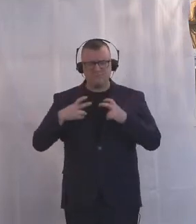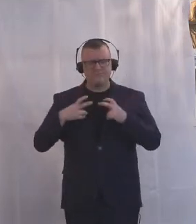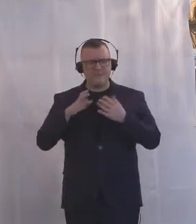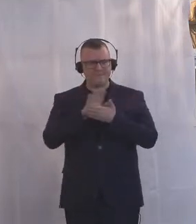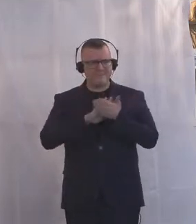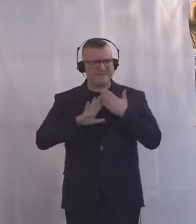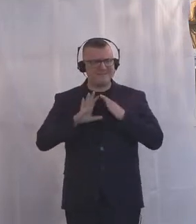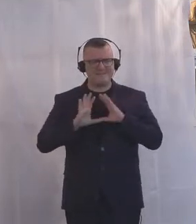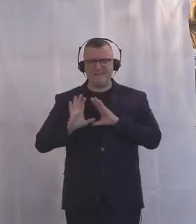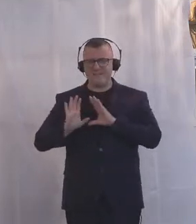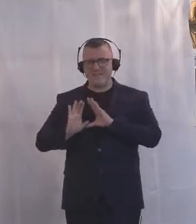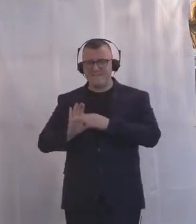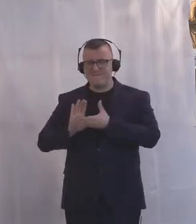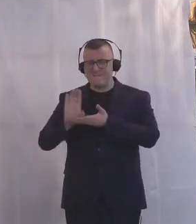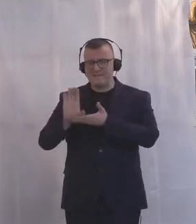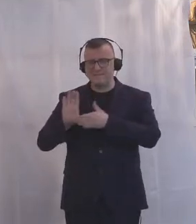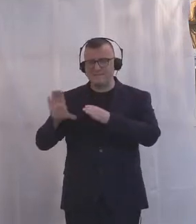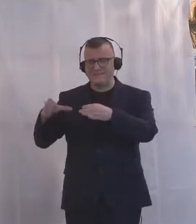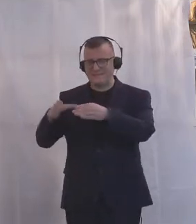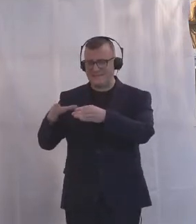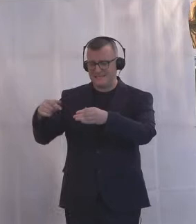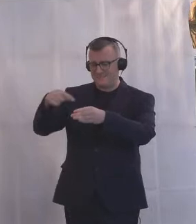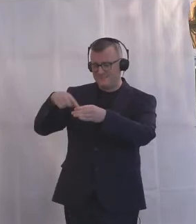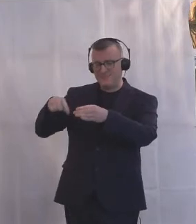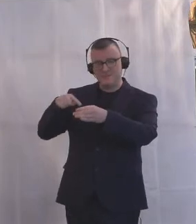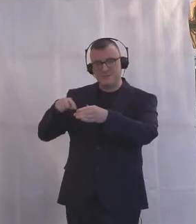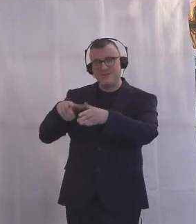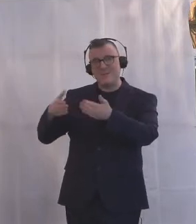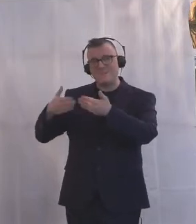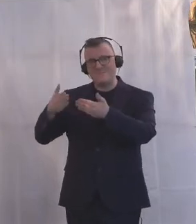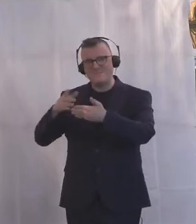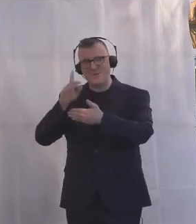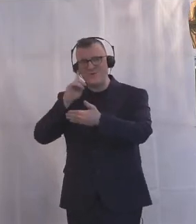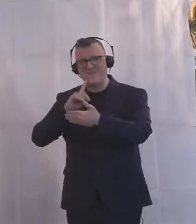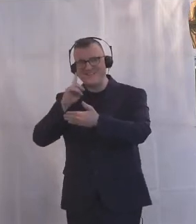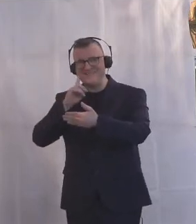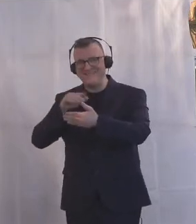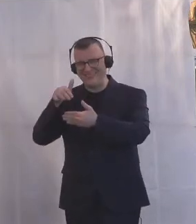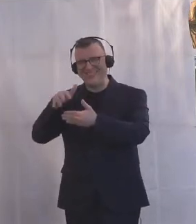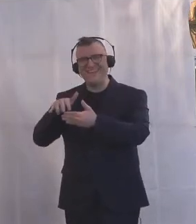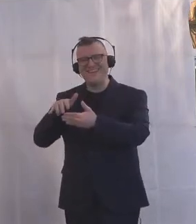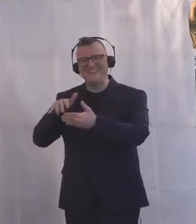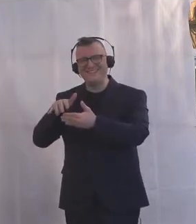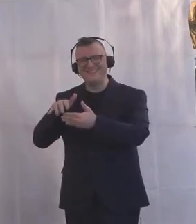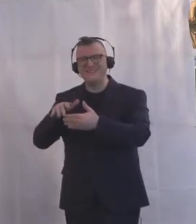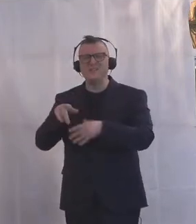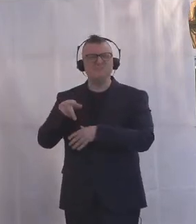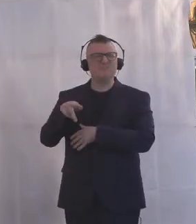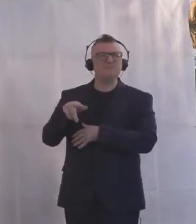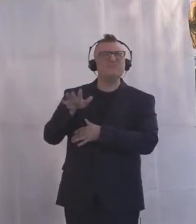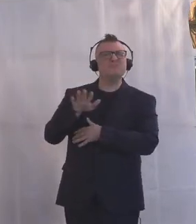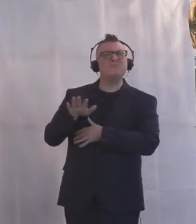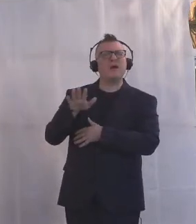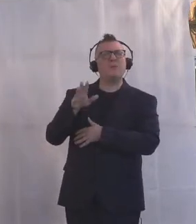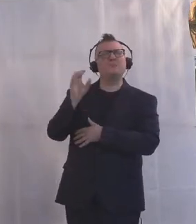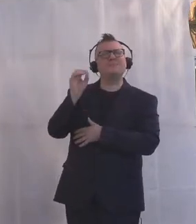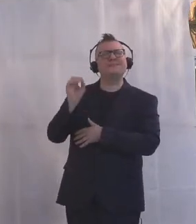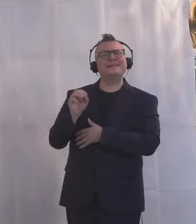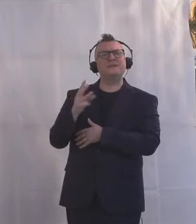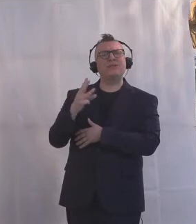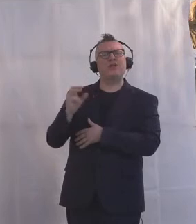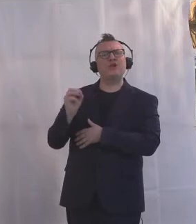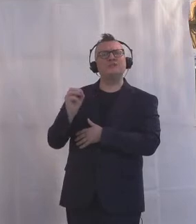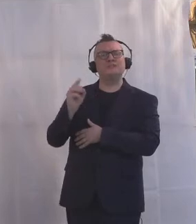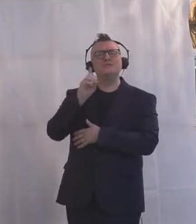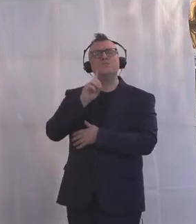investment teams actually have more females on them than the wider market. So yeah, so 30% of the teams